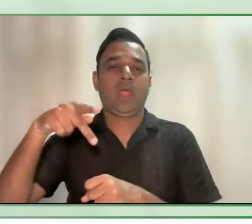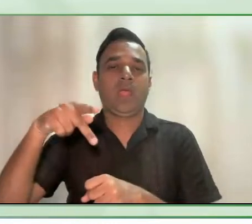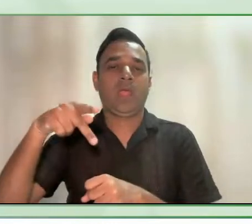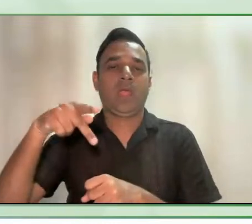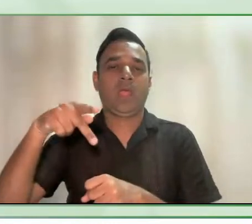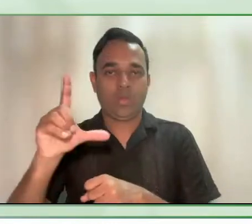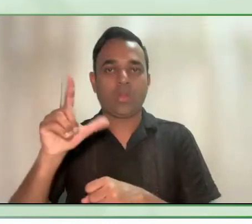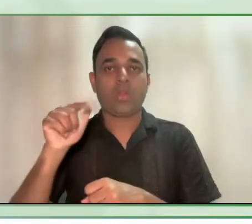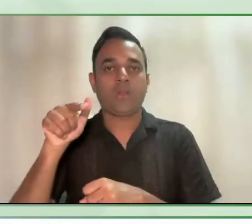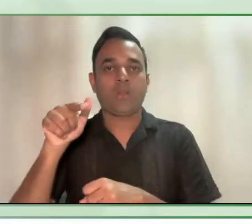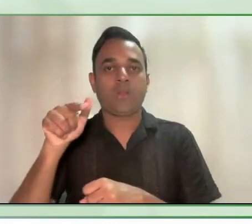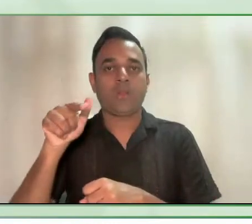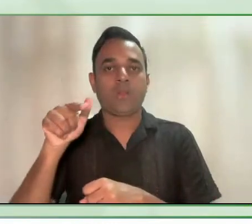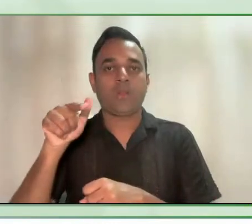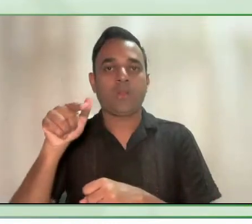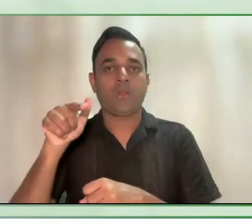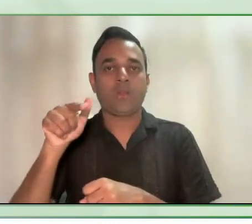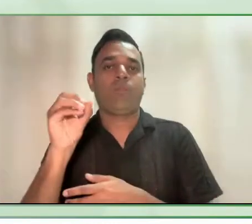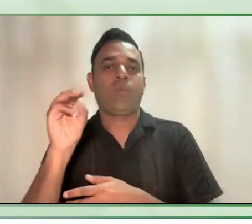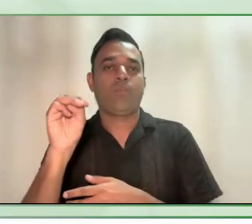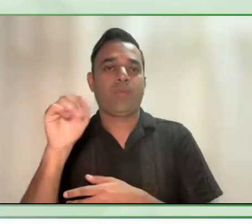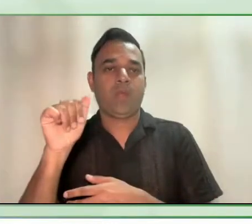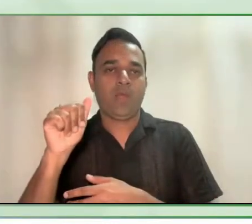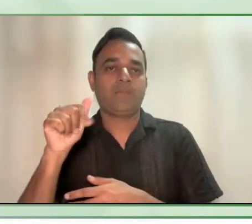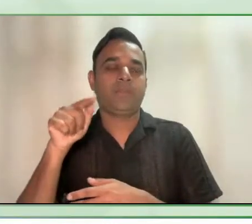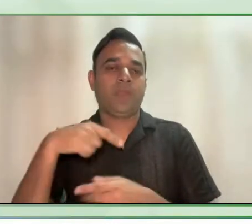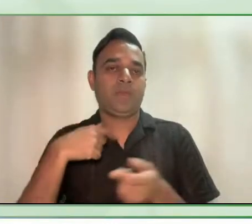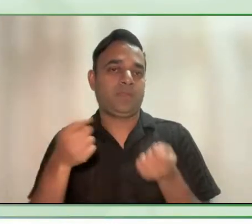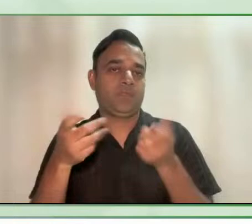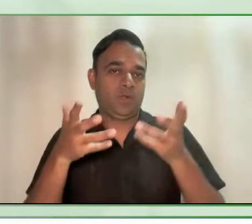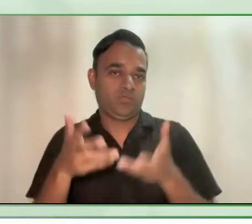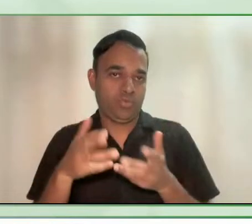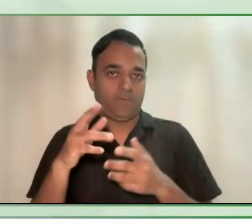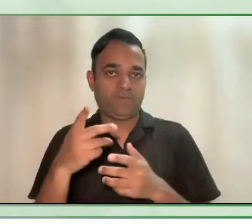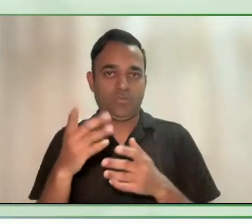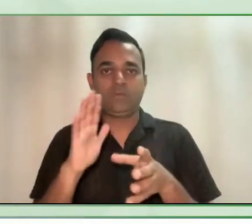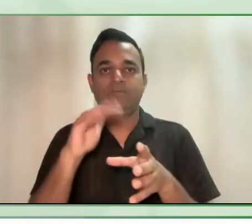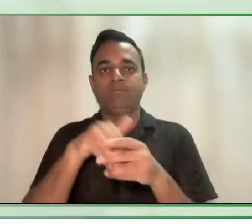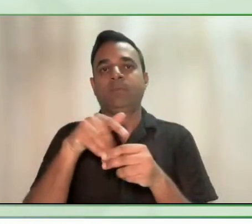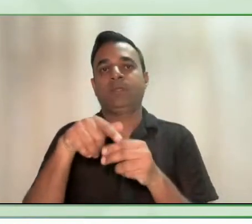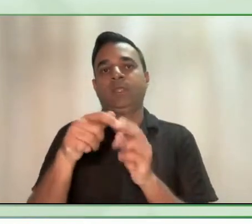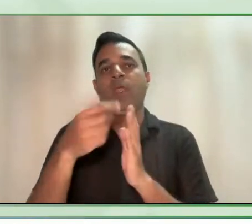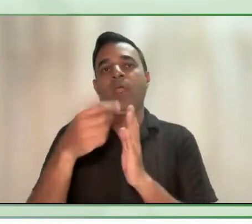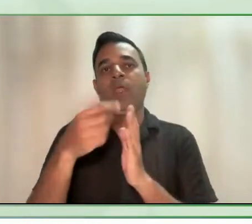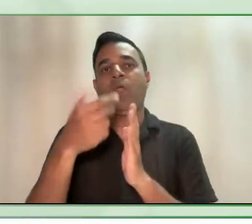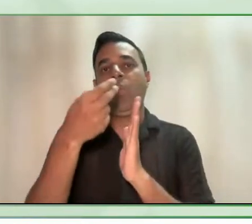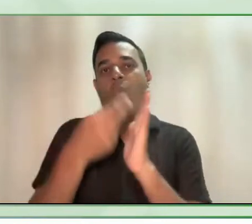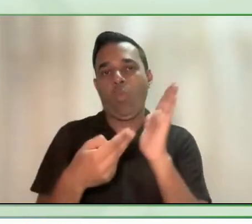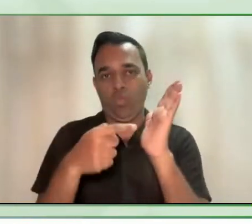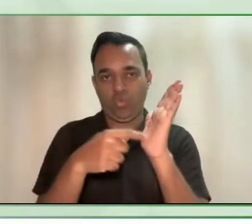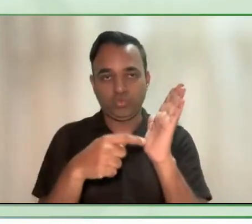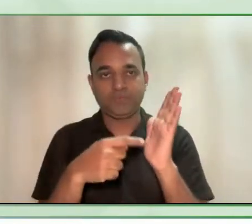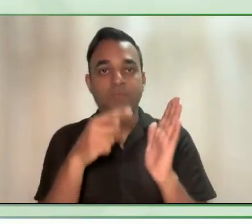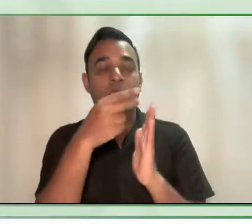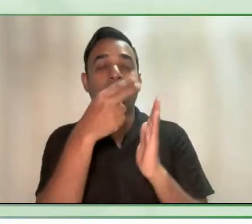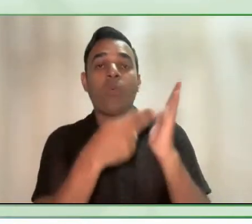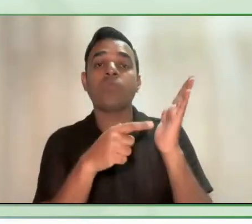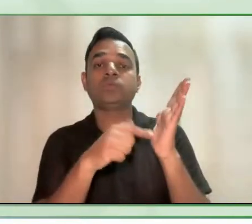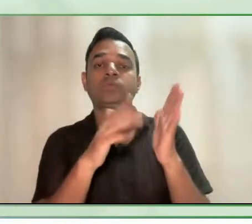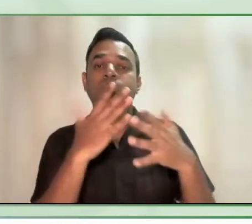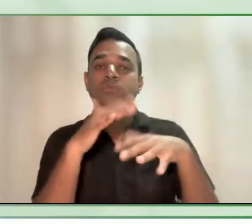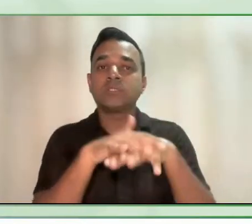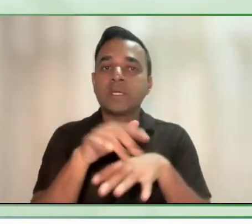from the project of Inclusion for All and Suisha